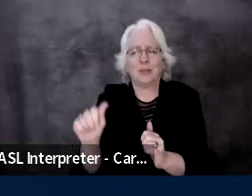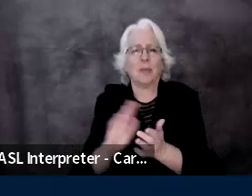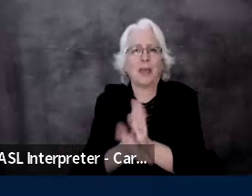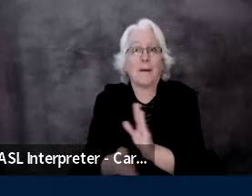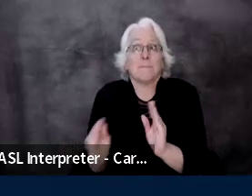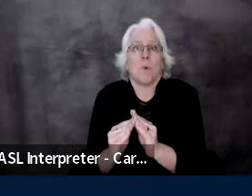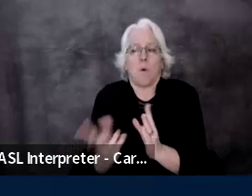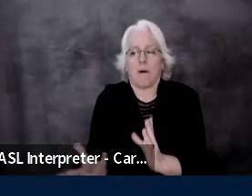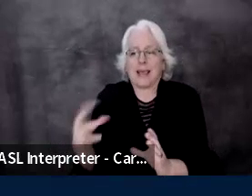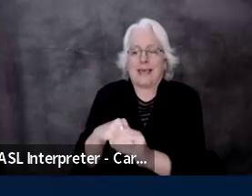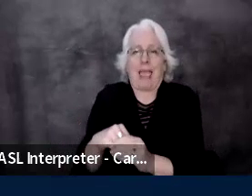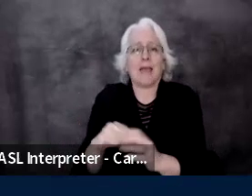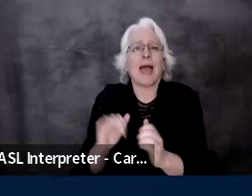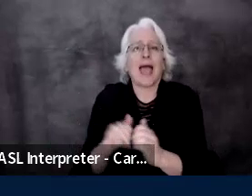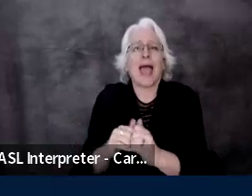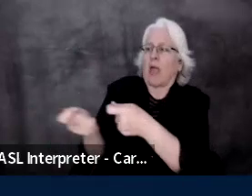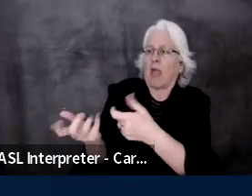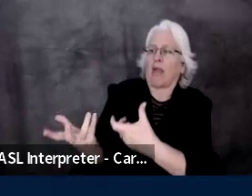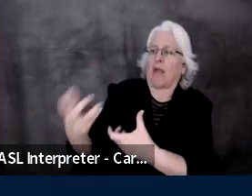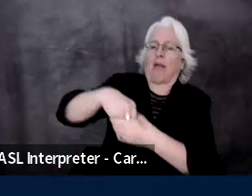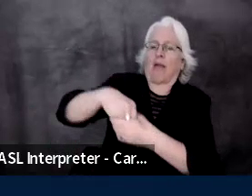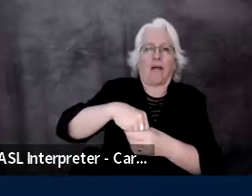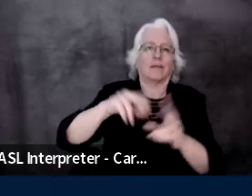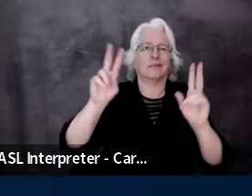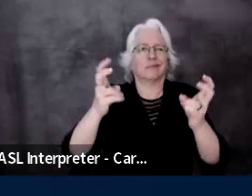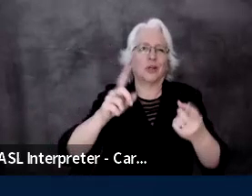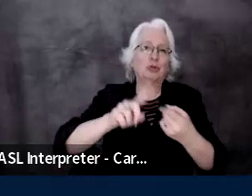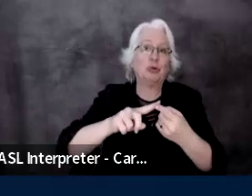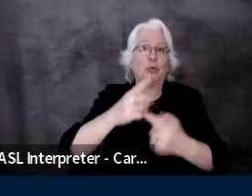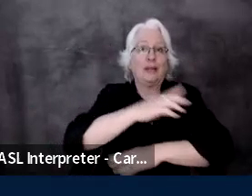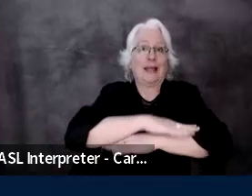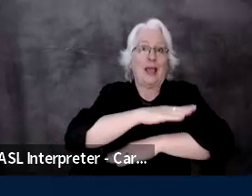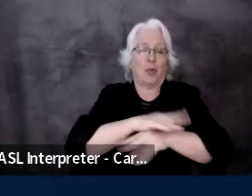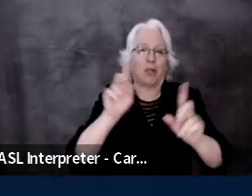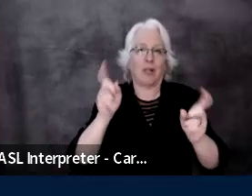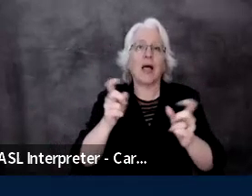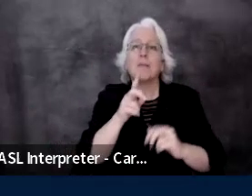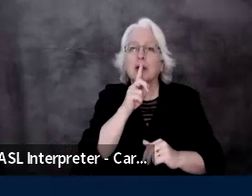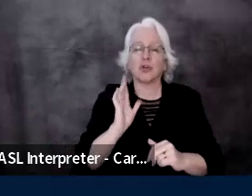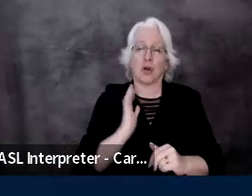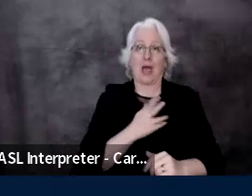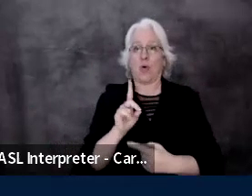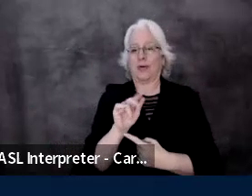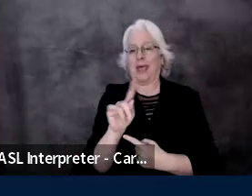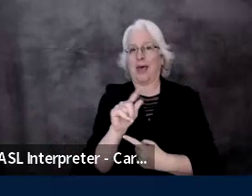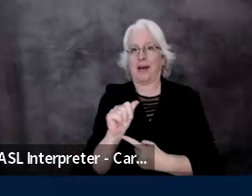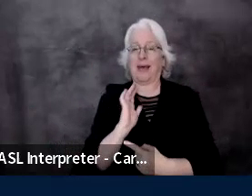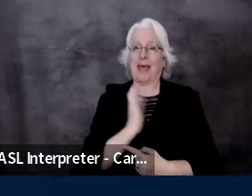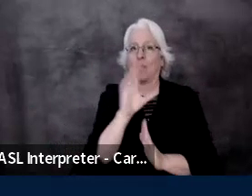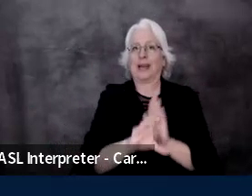we get to the table and make sure that our data and our characteristics are being fairly